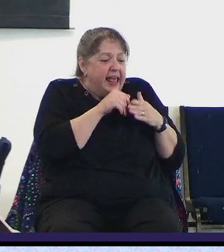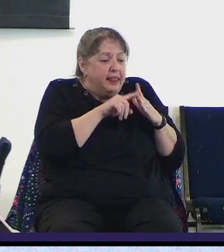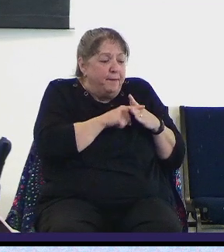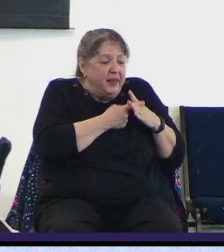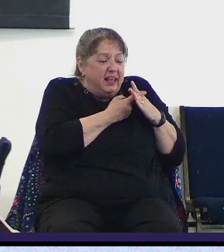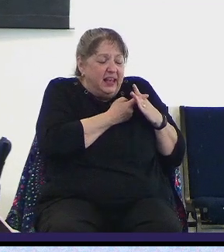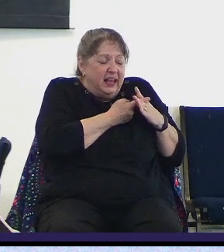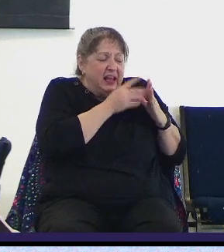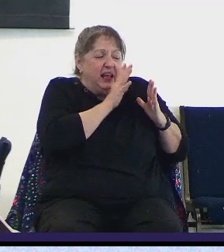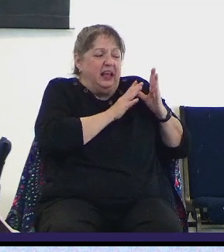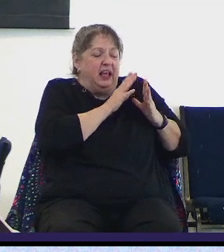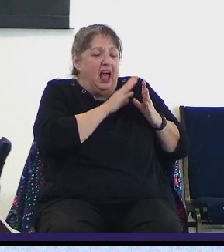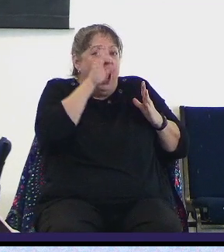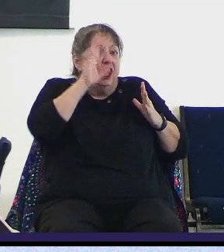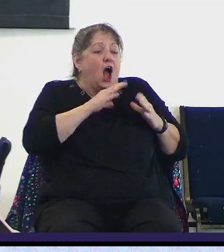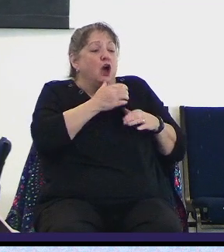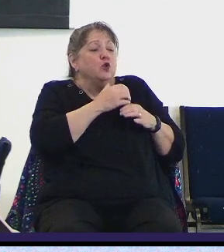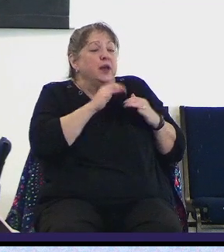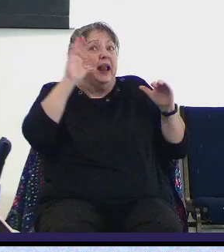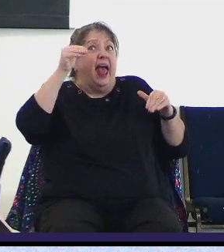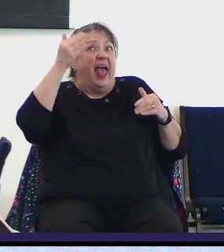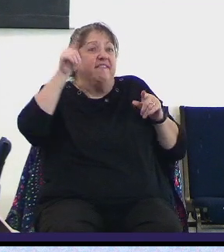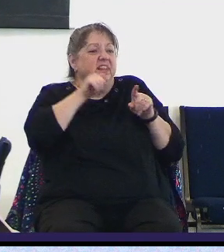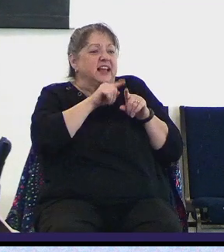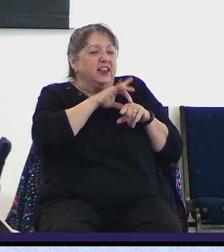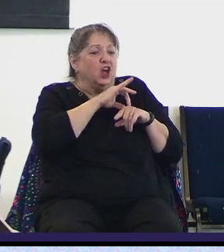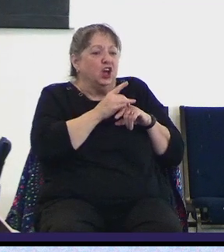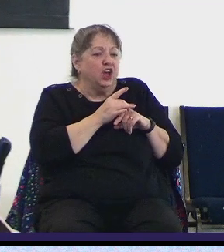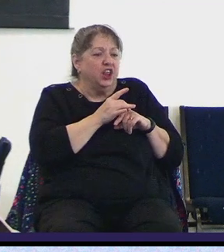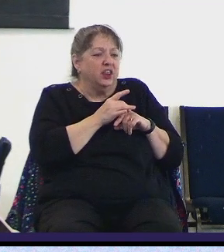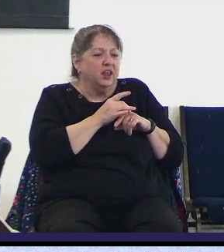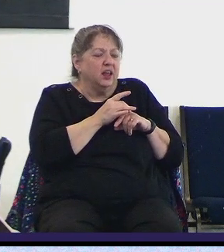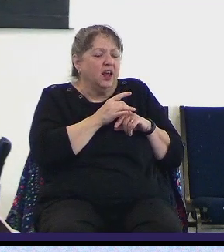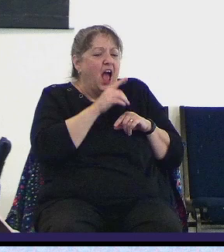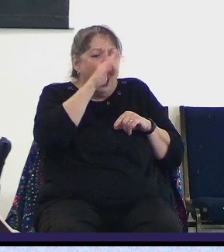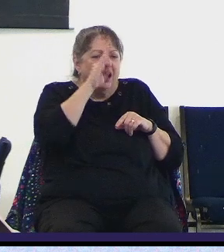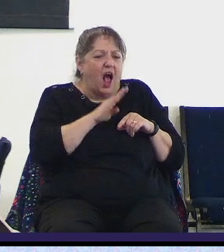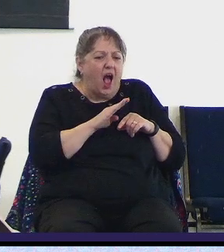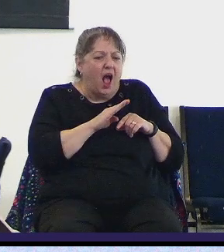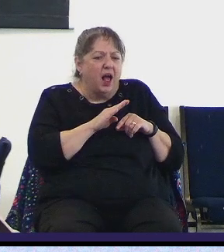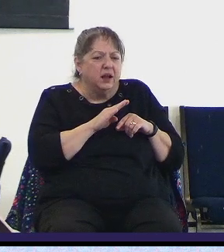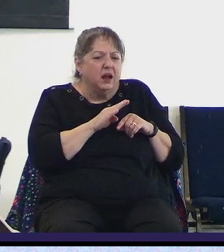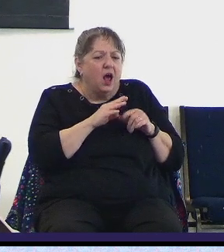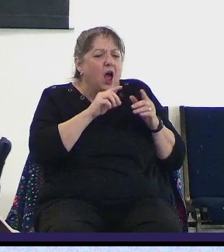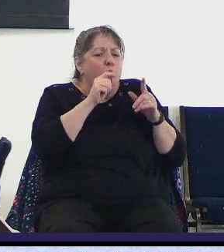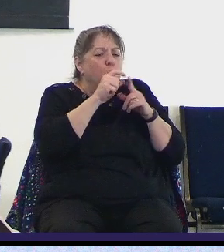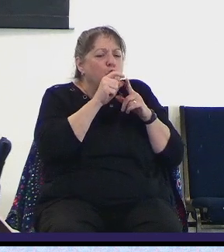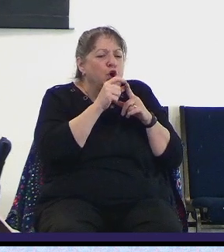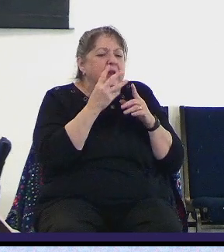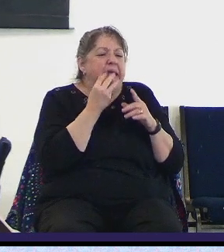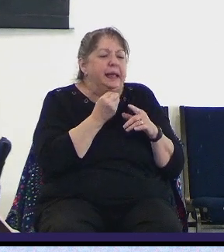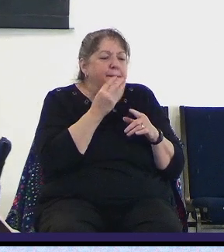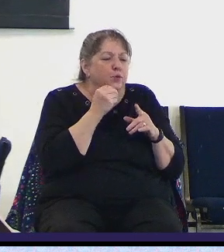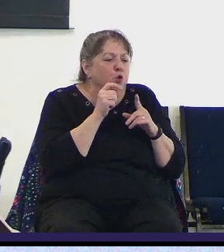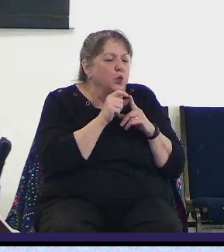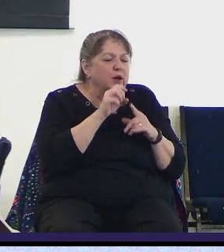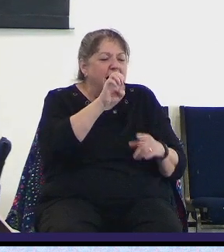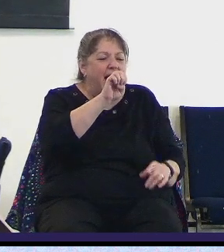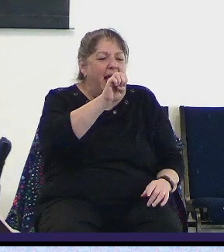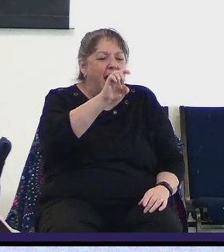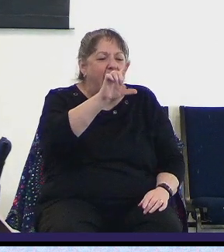the earth. That's the first verse of the Bible. The Hebrew word there for God is the word Elohim. And the word